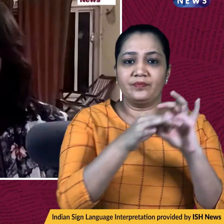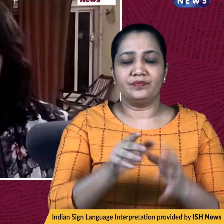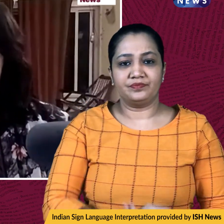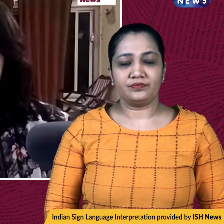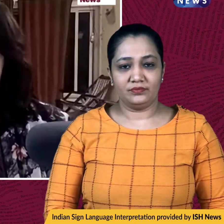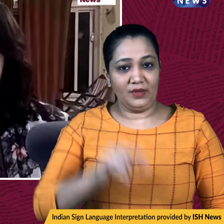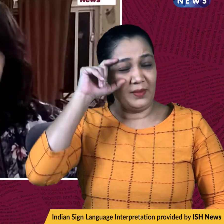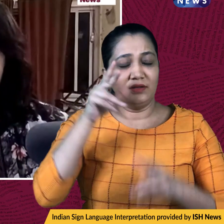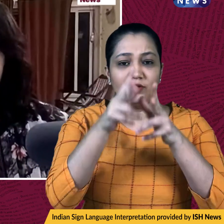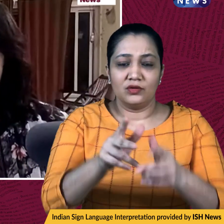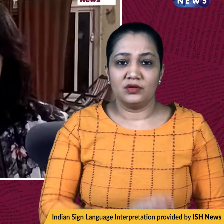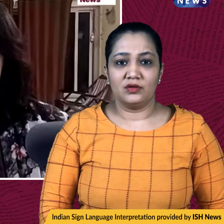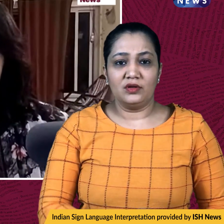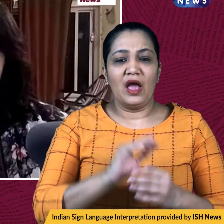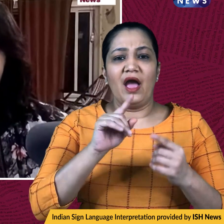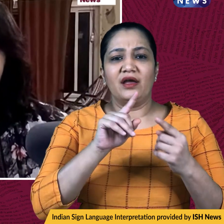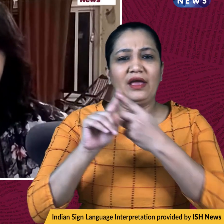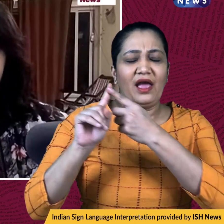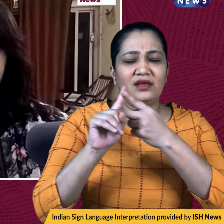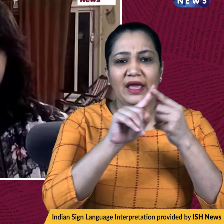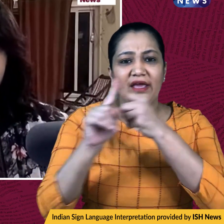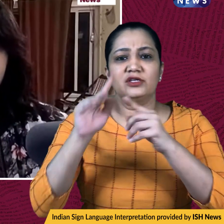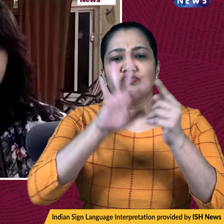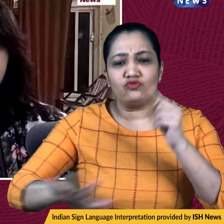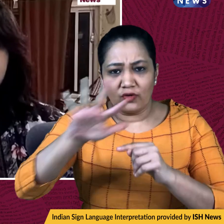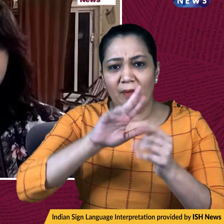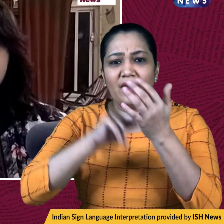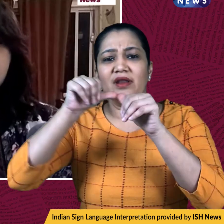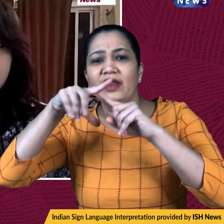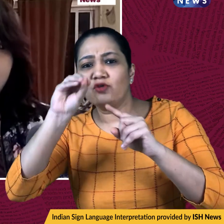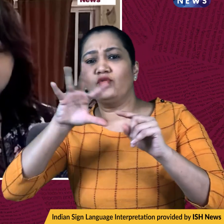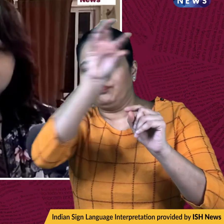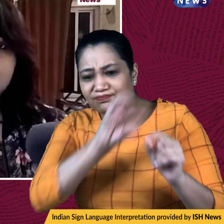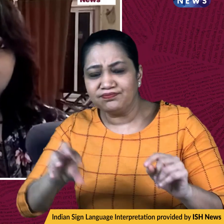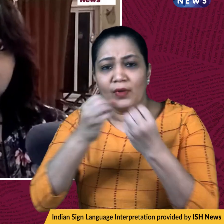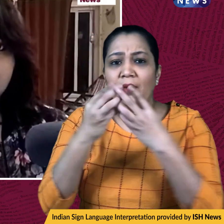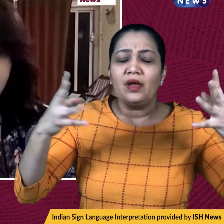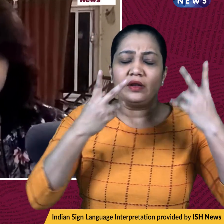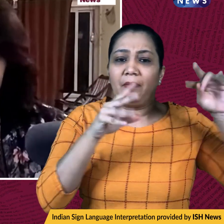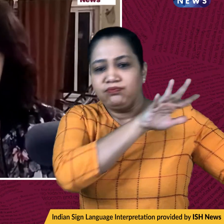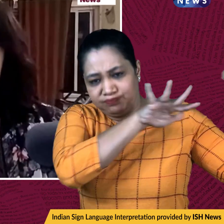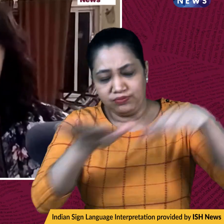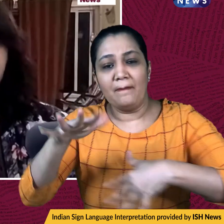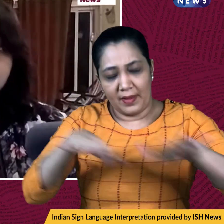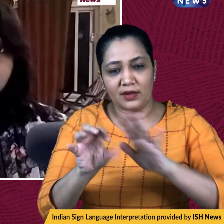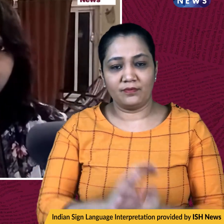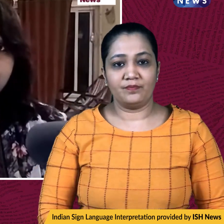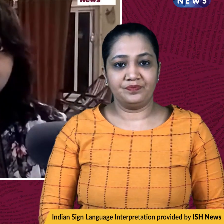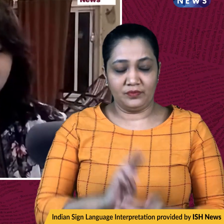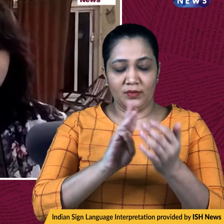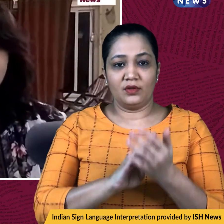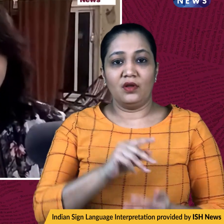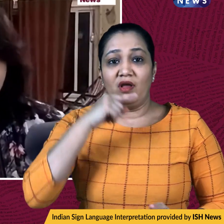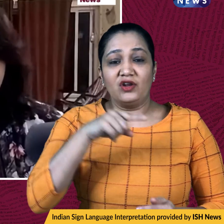and I quote, "I'll be moving troops to Eastern Europe and the NATO countries in the near term, not too many," end quote. Moscow,